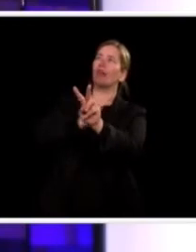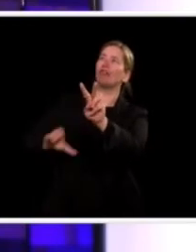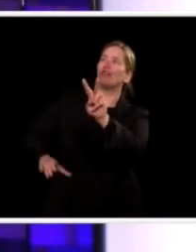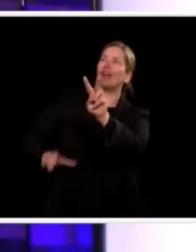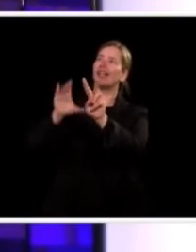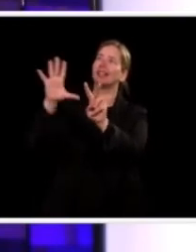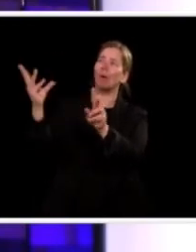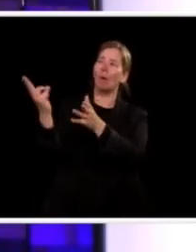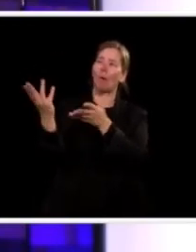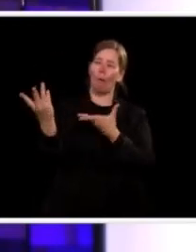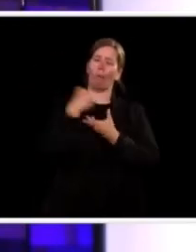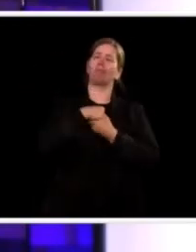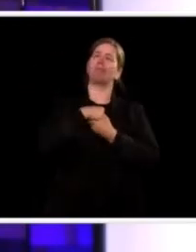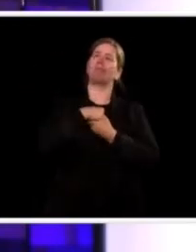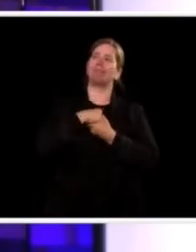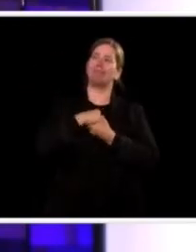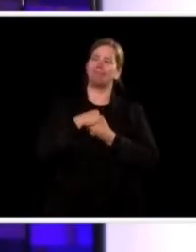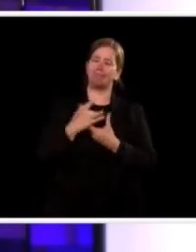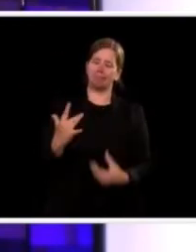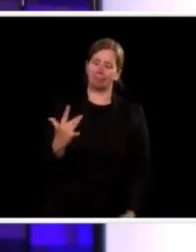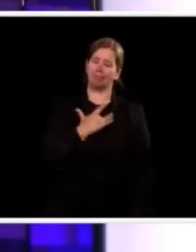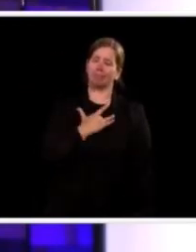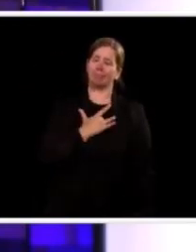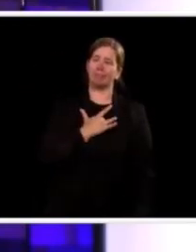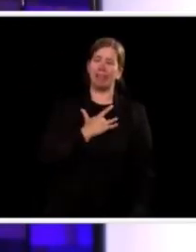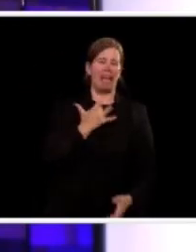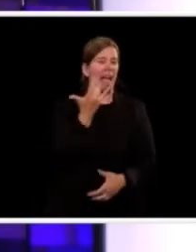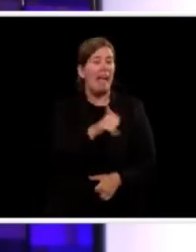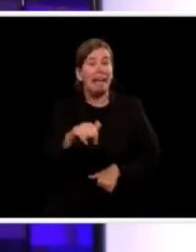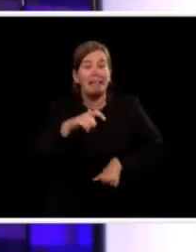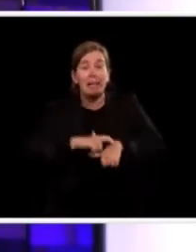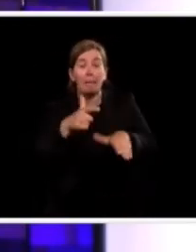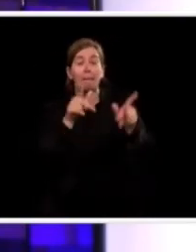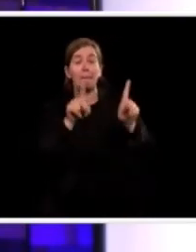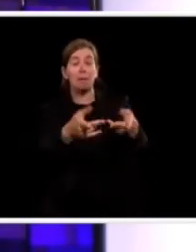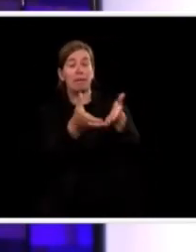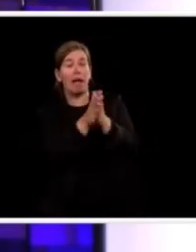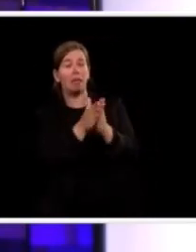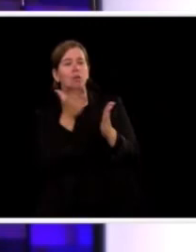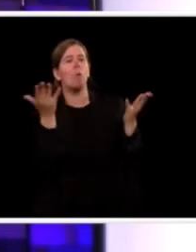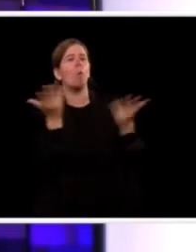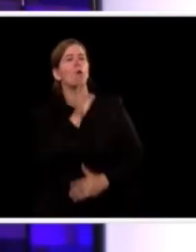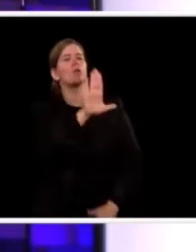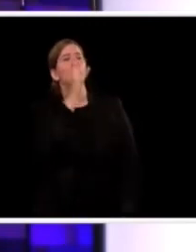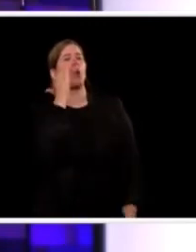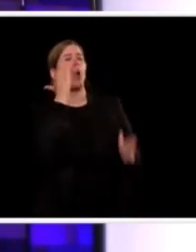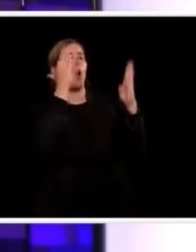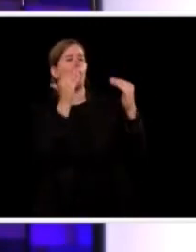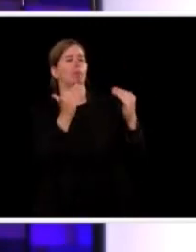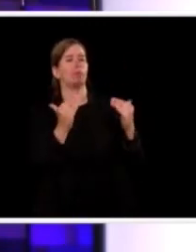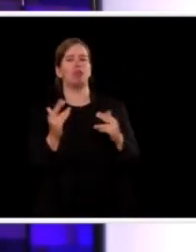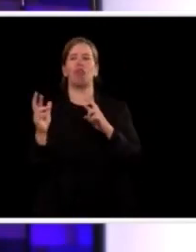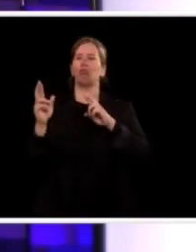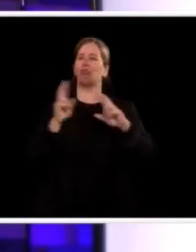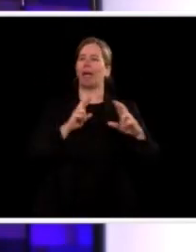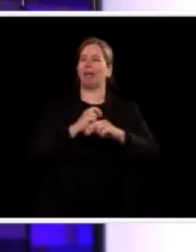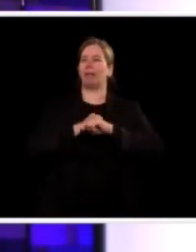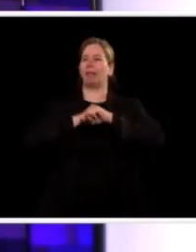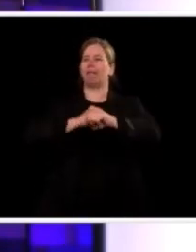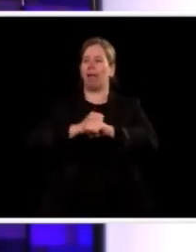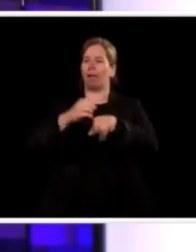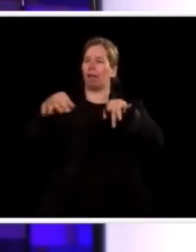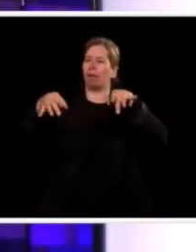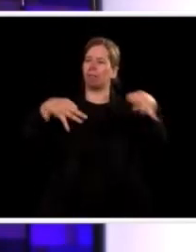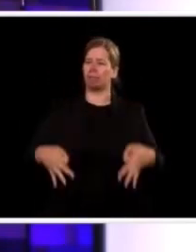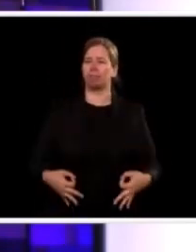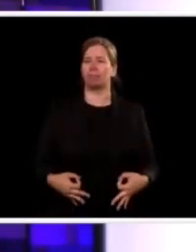holy in your hearts. Whenever anyone asks you to speak of your hope, be ready to defend it.